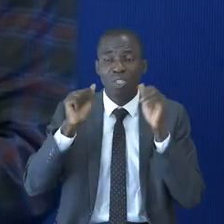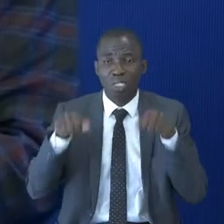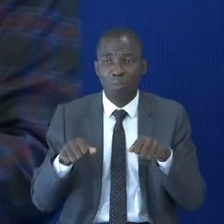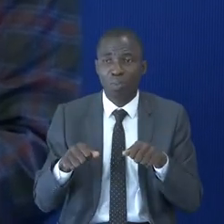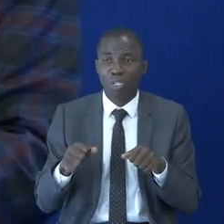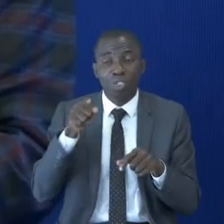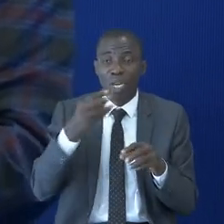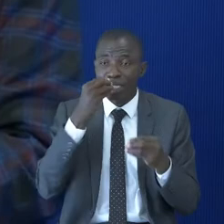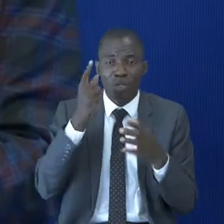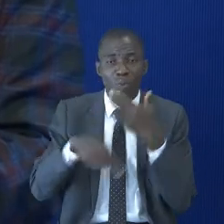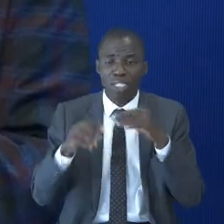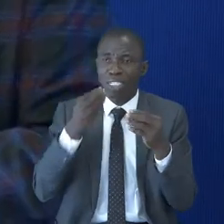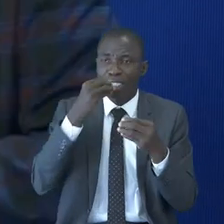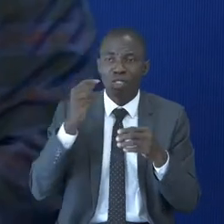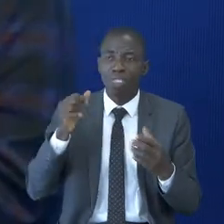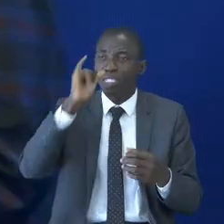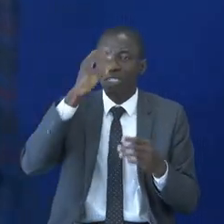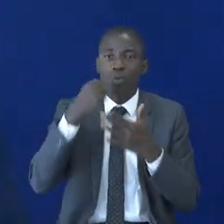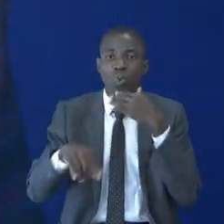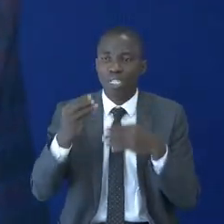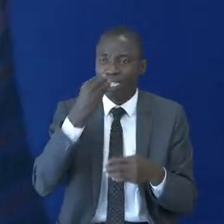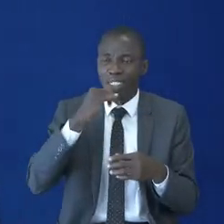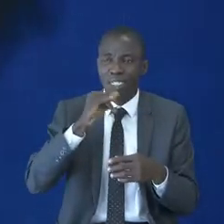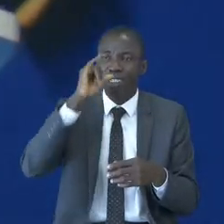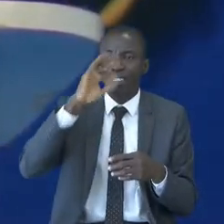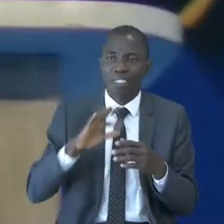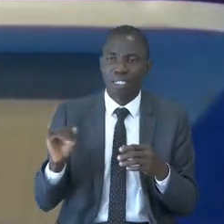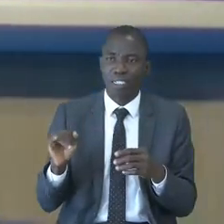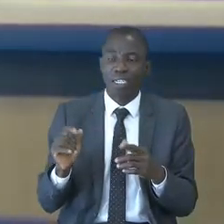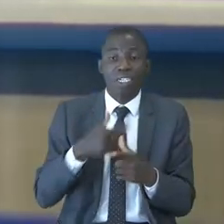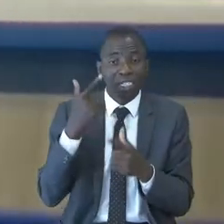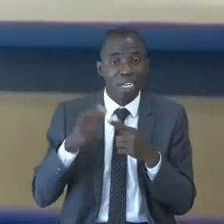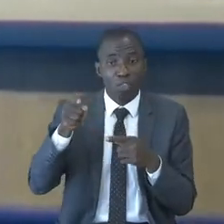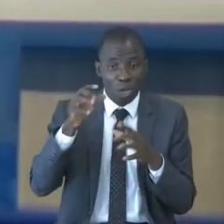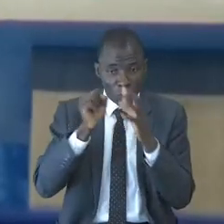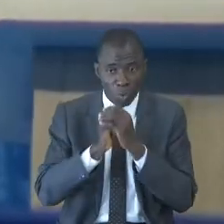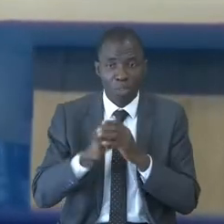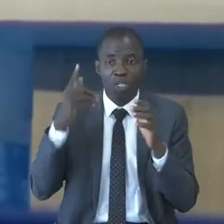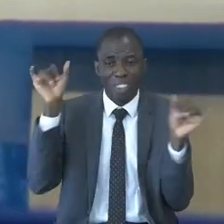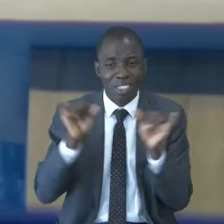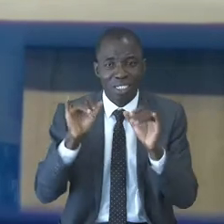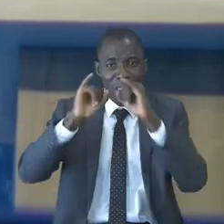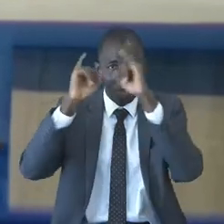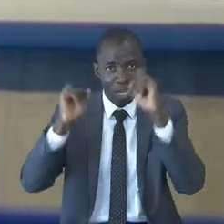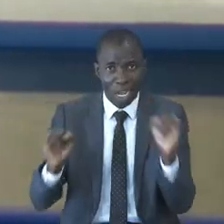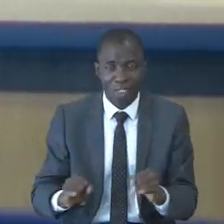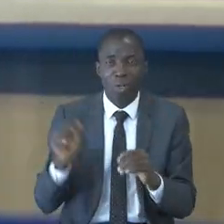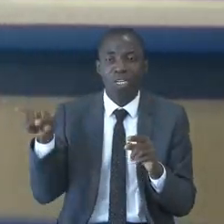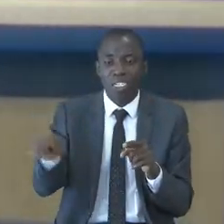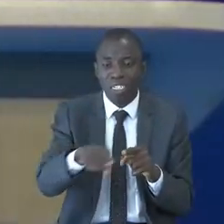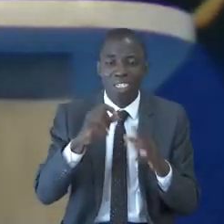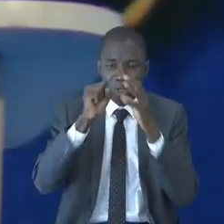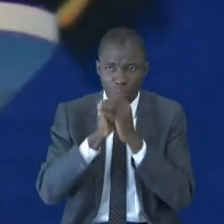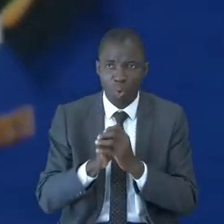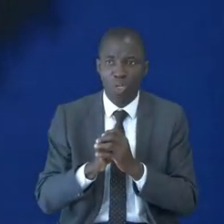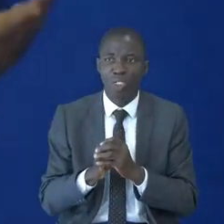eating what they are eating, you are drinking what they are drinking, you're worshiping the same idol they are worshiping. How